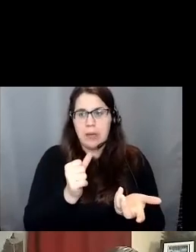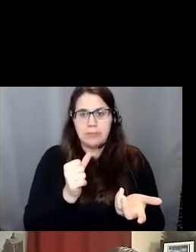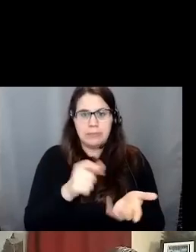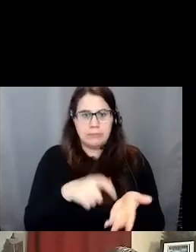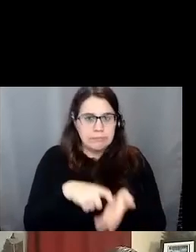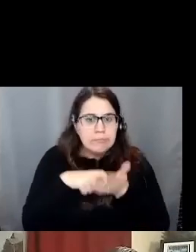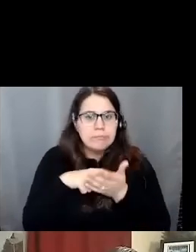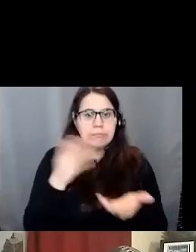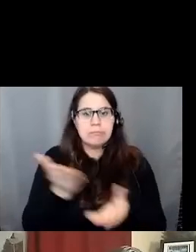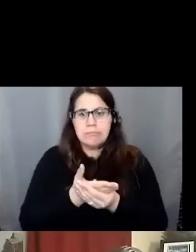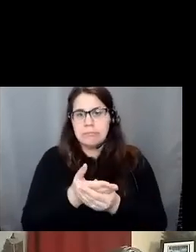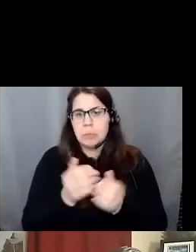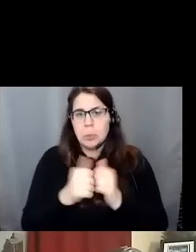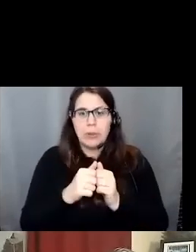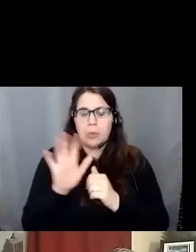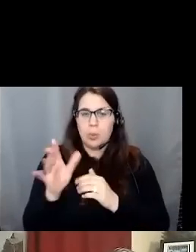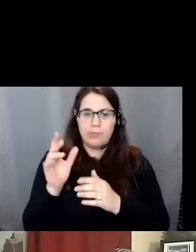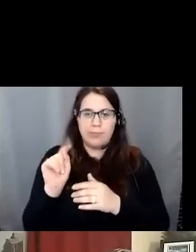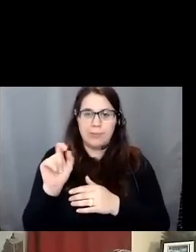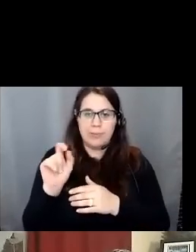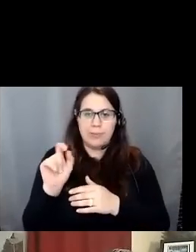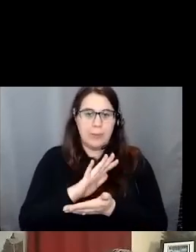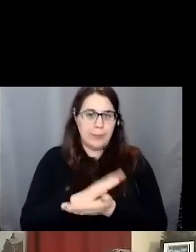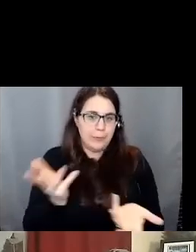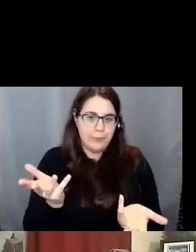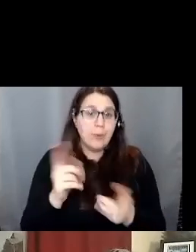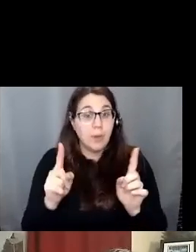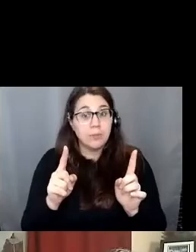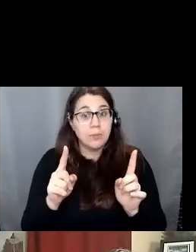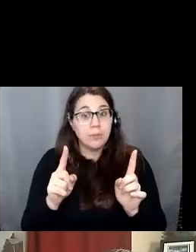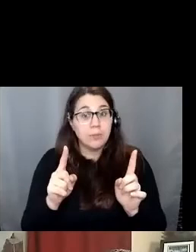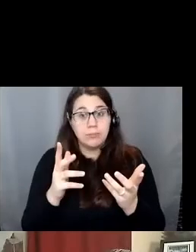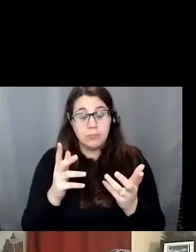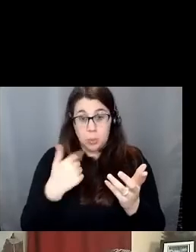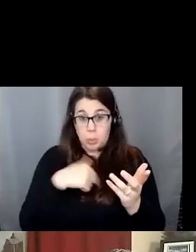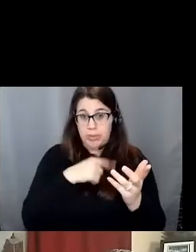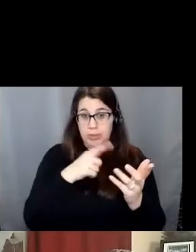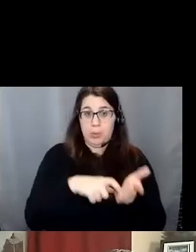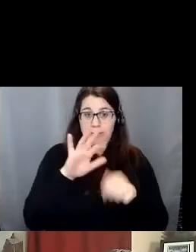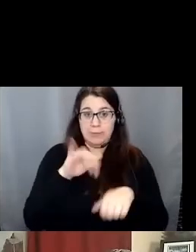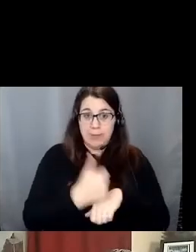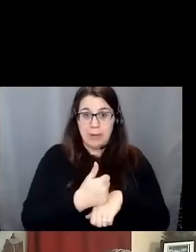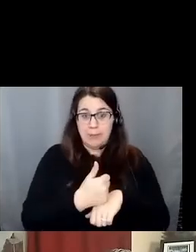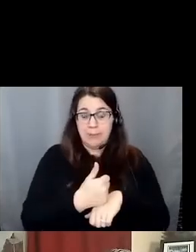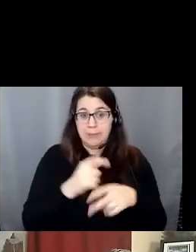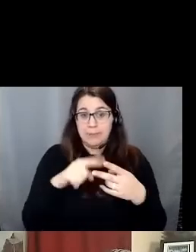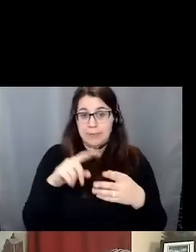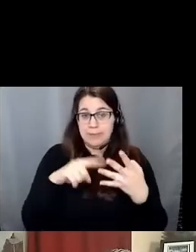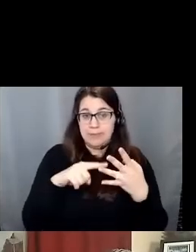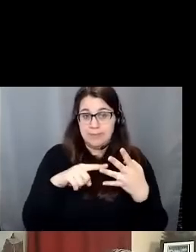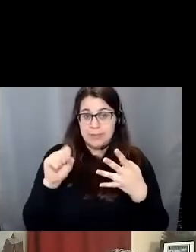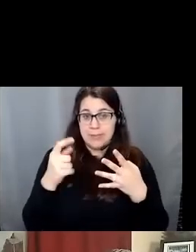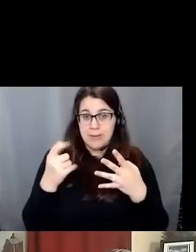be filed on an annual income tax return, but they are required, and this is where you'll find statements and tax forms. But